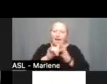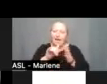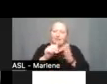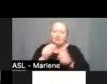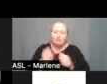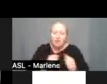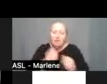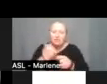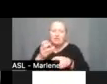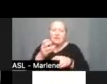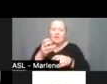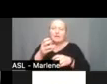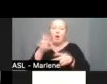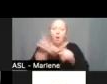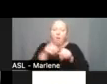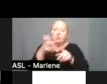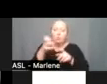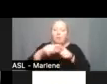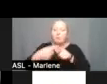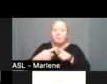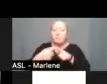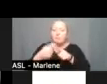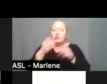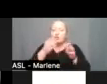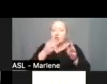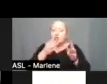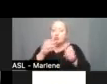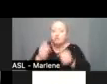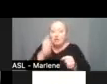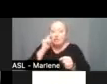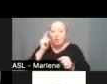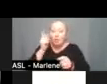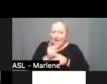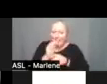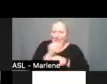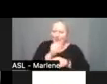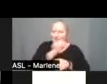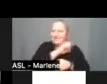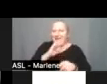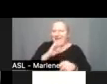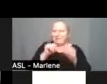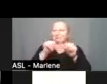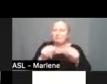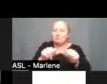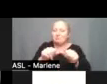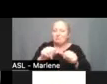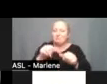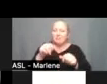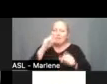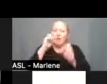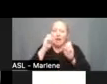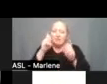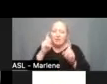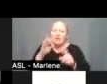we also will want to develop and implement strategies to retain our staff we did pilot you know affinity group for educators of color